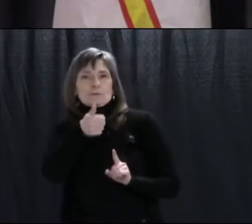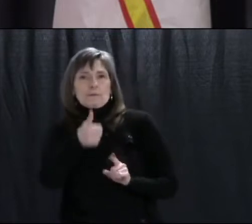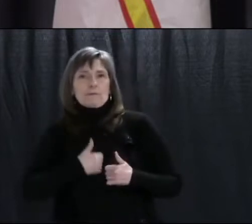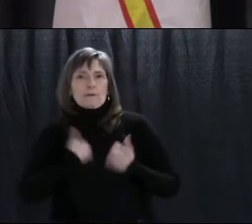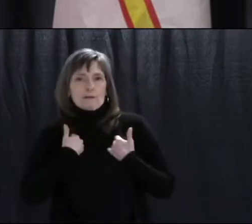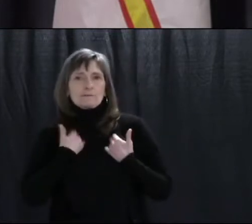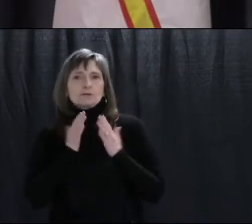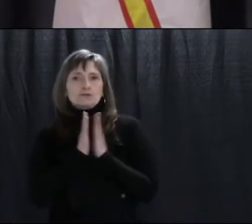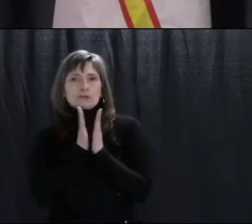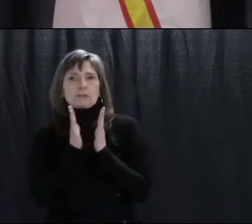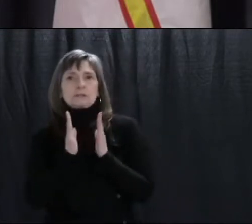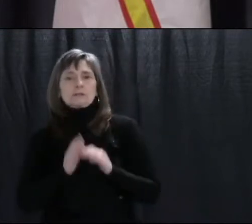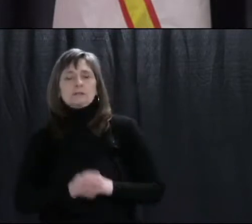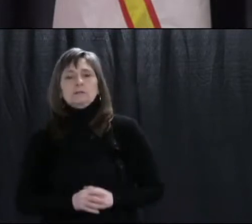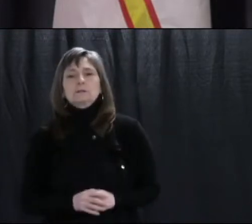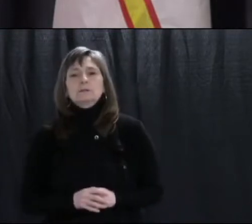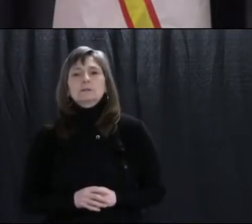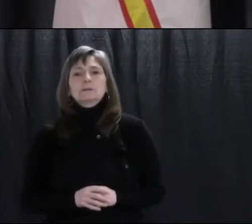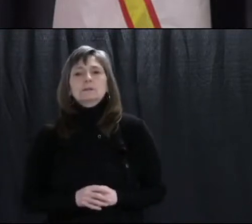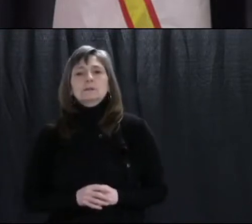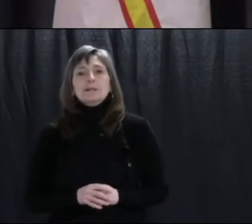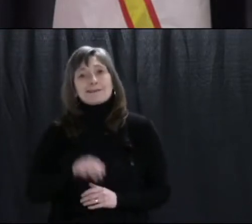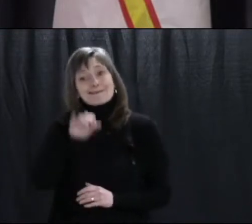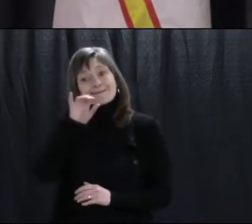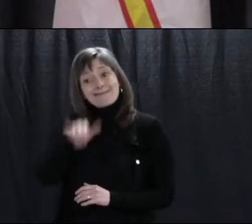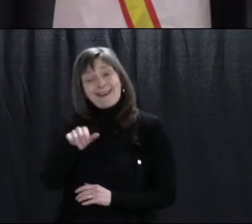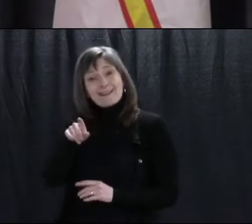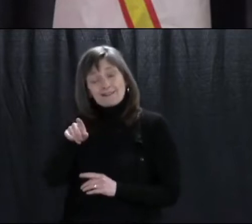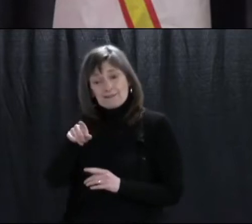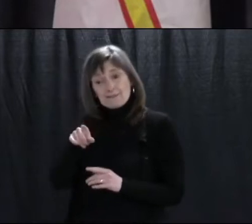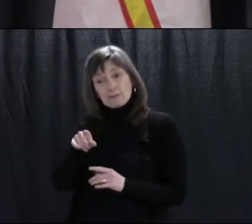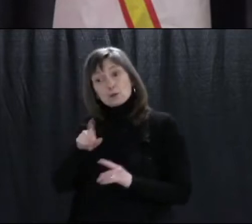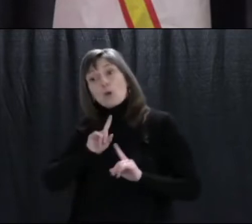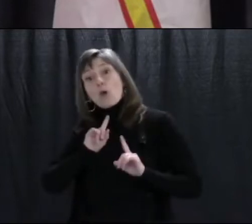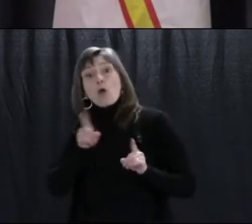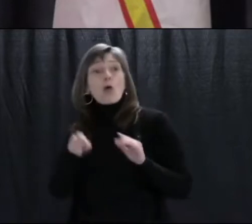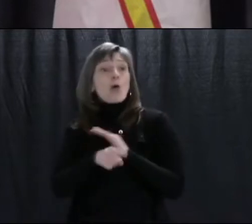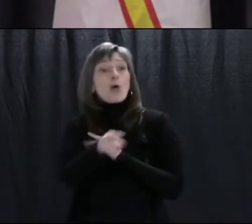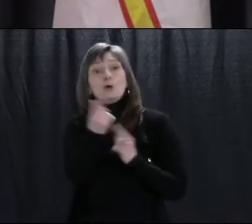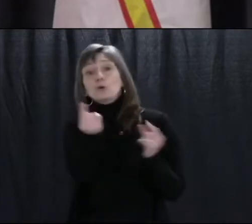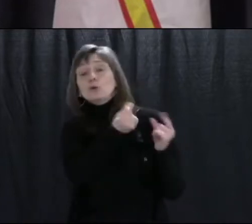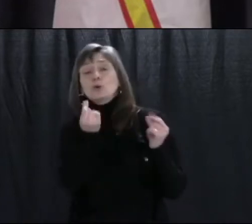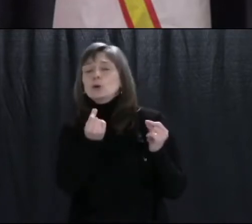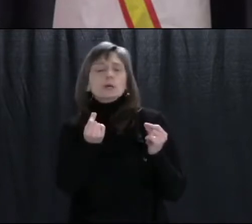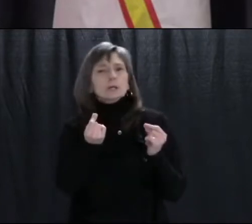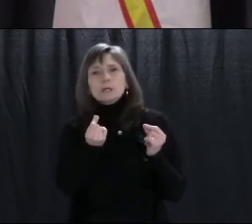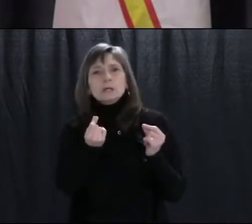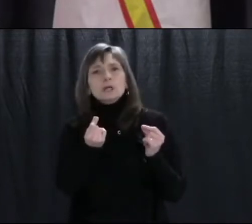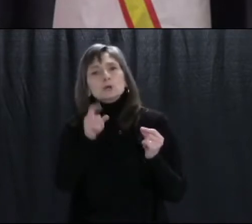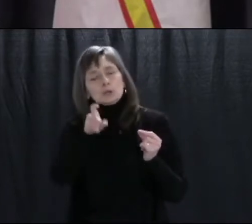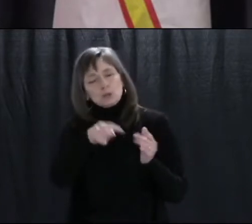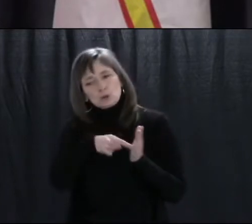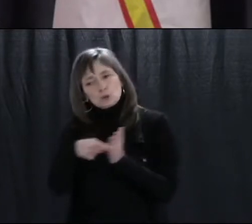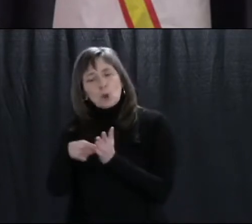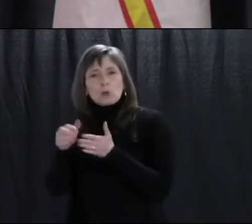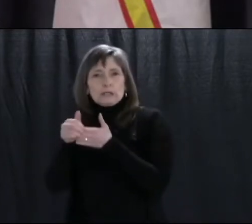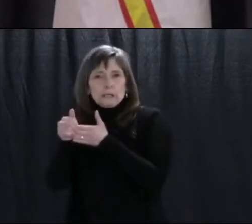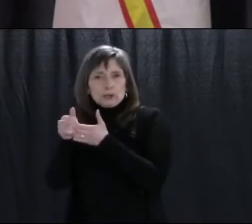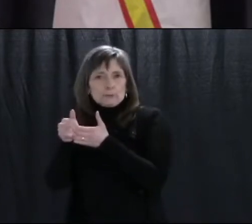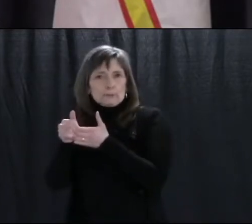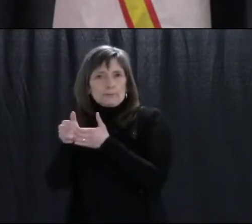risk. This is not an example of community leadership. There are little ones around you. There are